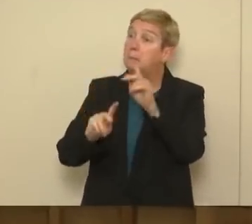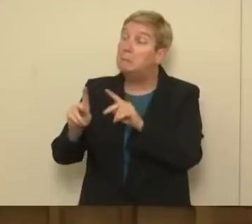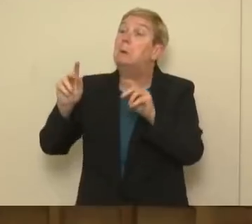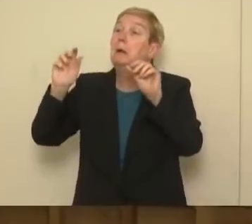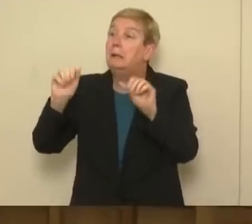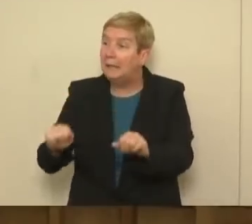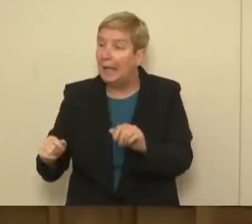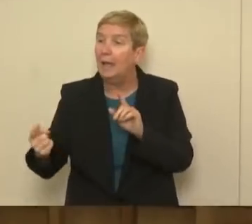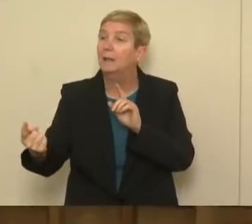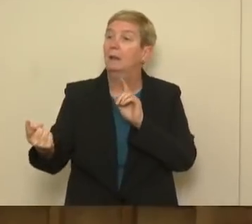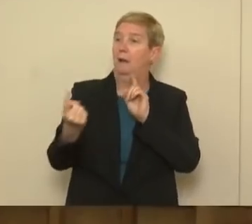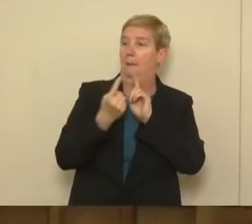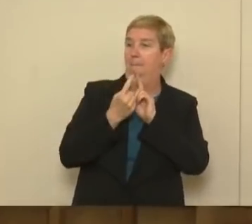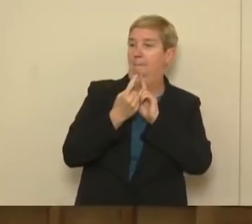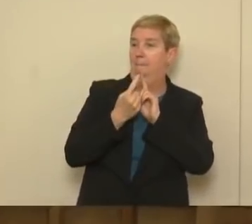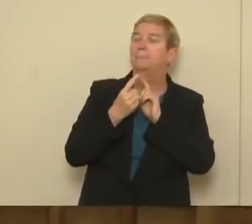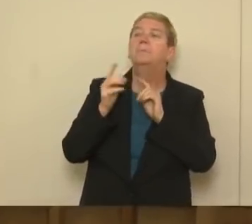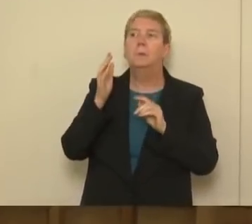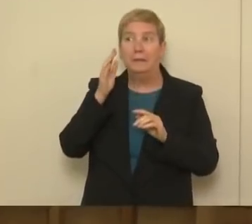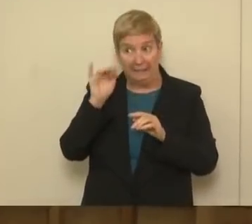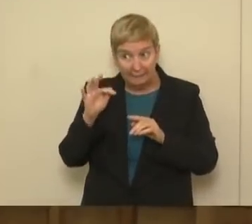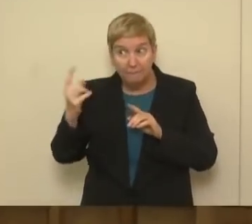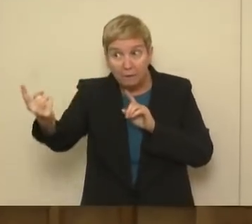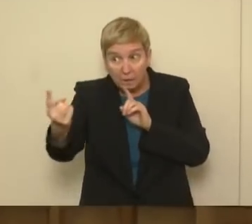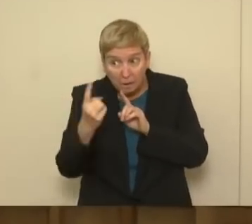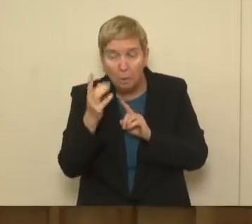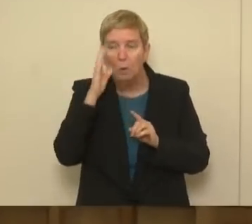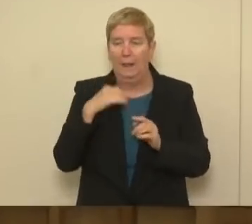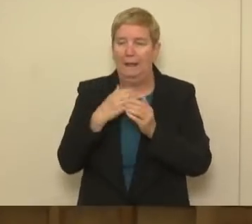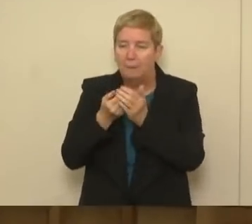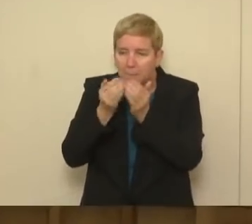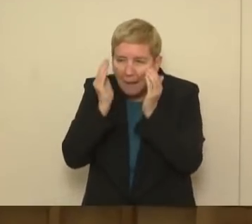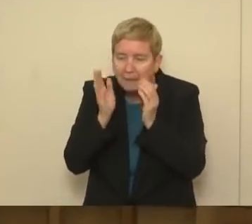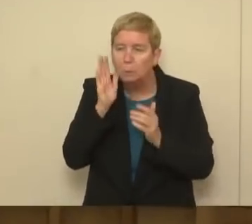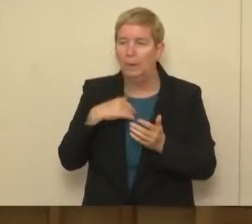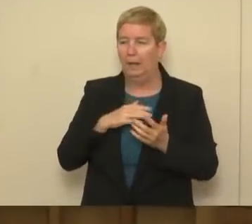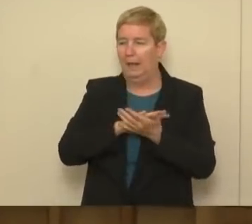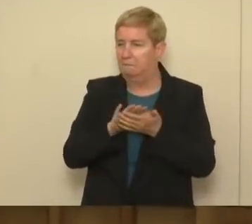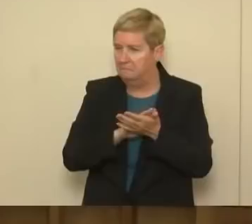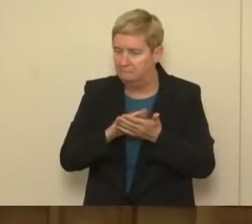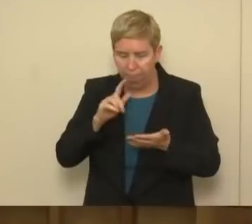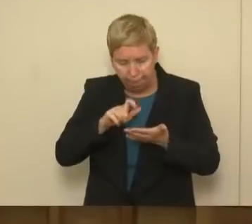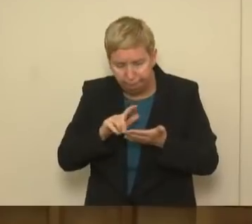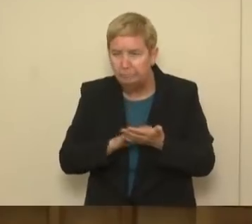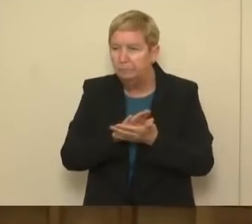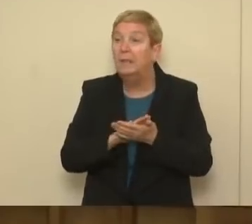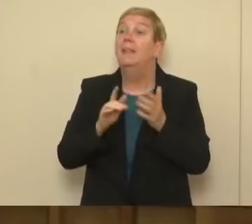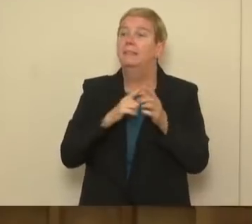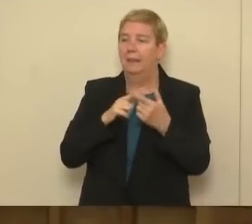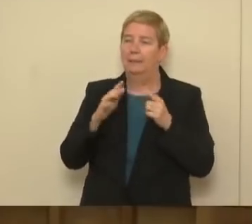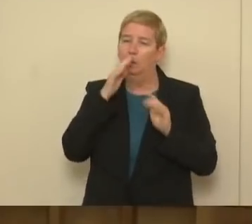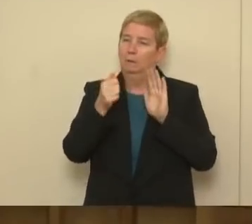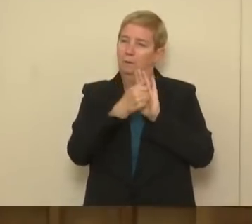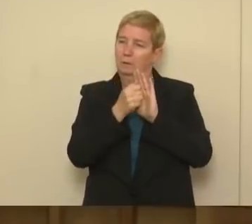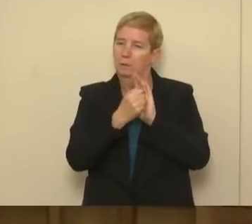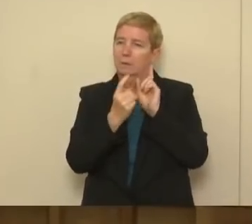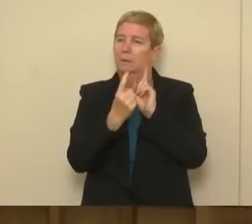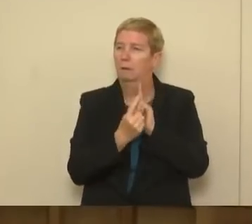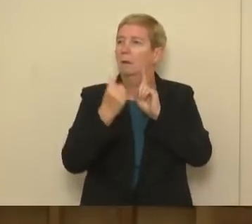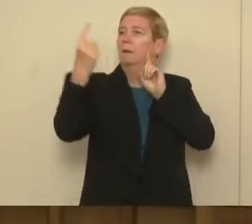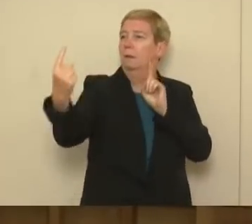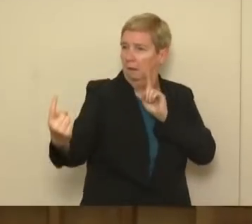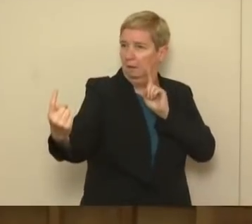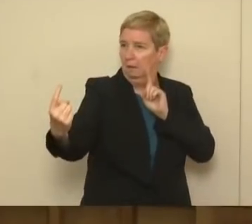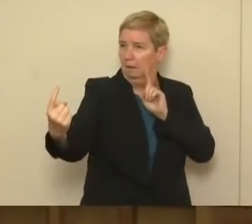house if they need to, with a mask, with hand sanitizer. They'll knock on the door, they'll step back 6 feet, and they'll ask the